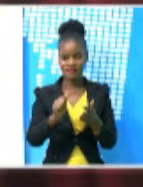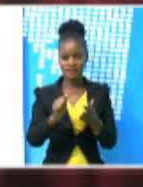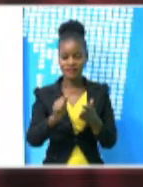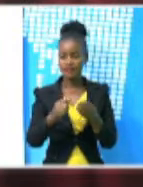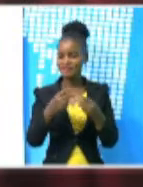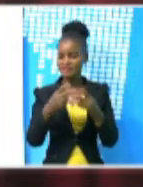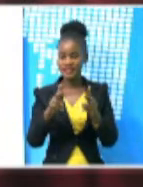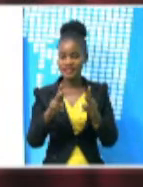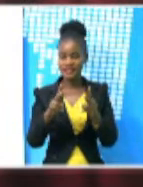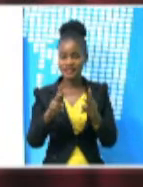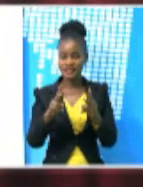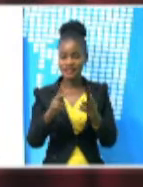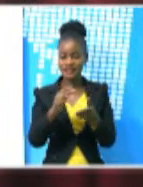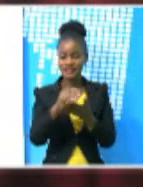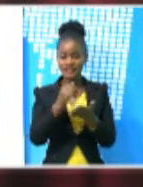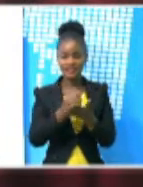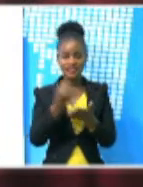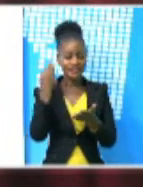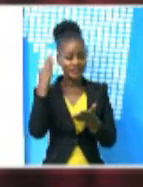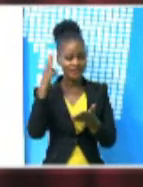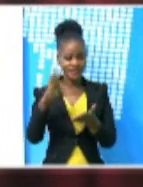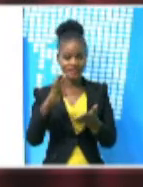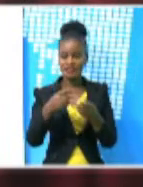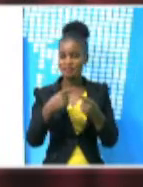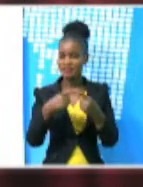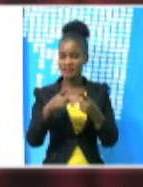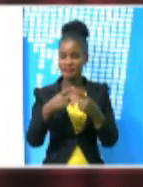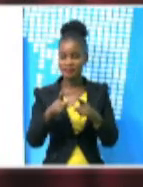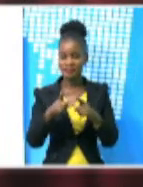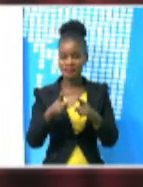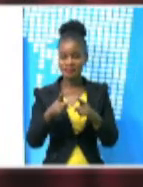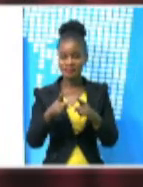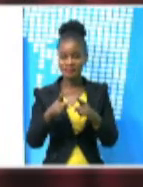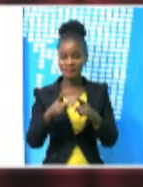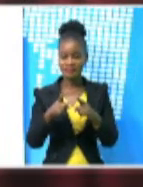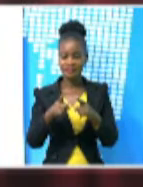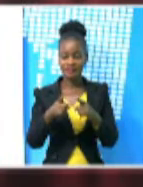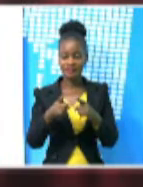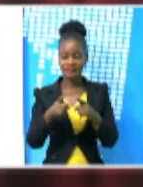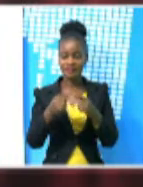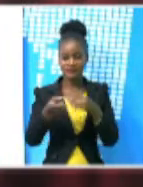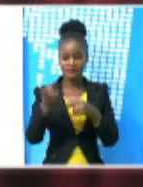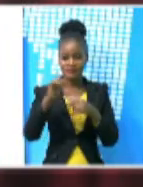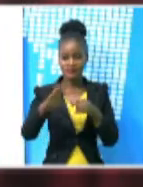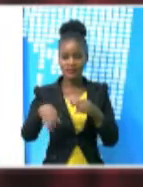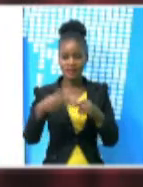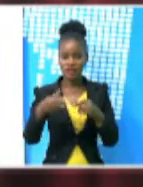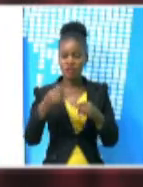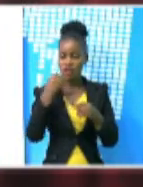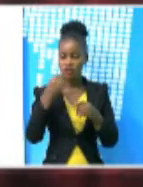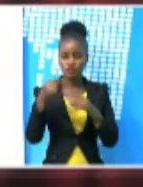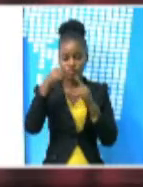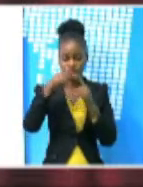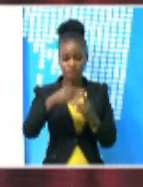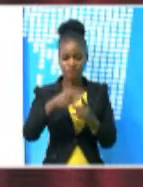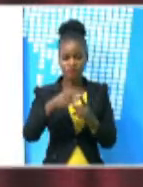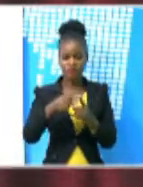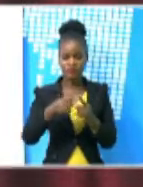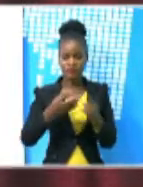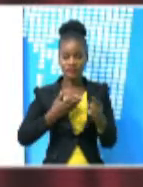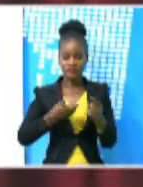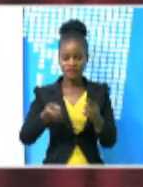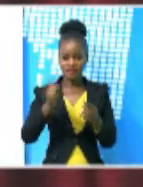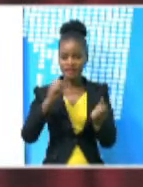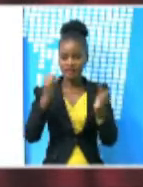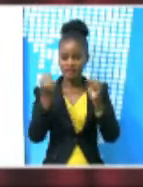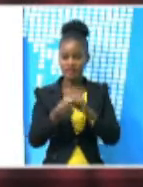but because of our political differences, the French speakers, not agree with the English speakers, the Portuguese speakers are also there, the Spanish